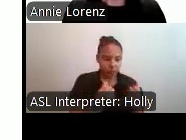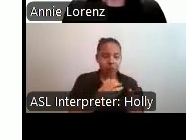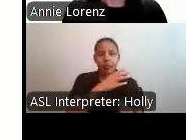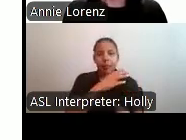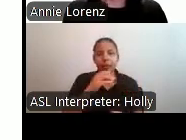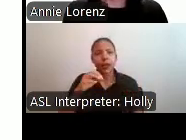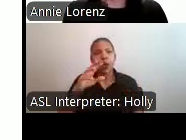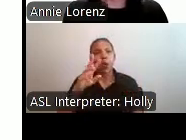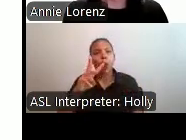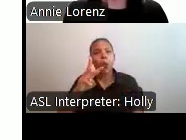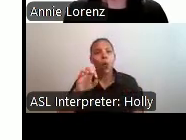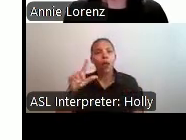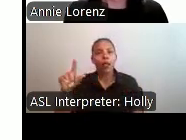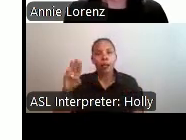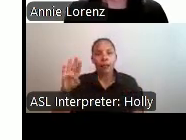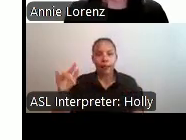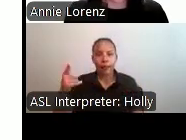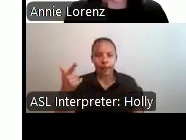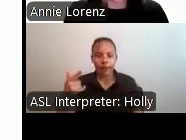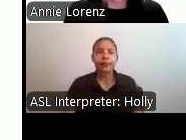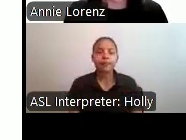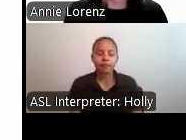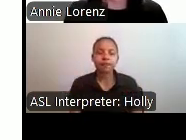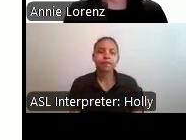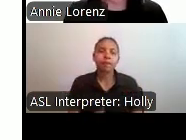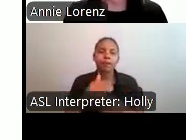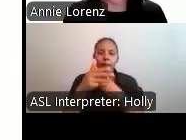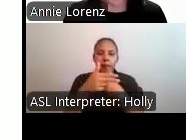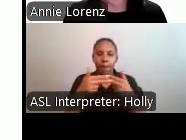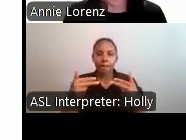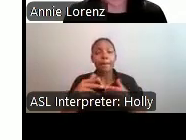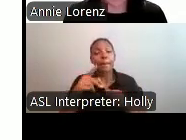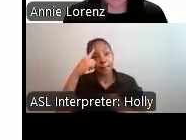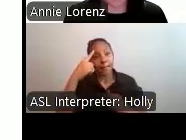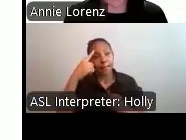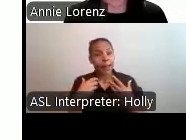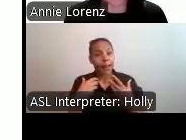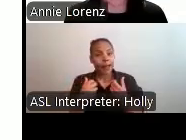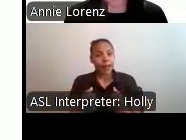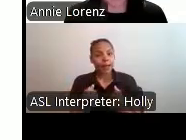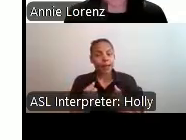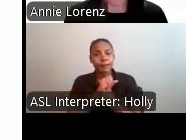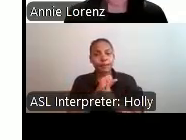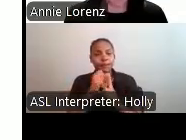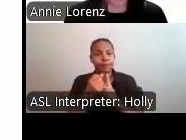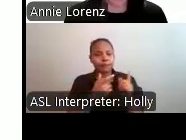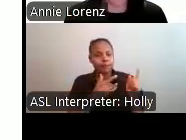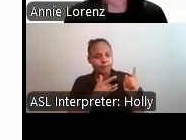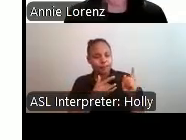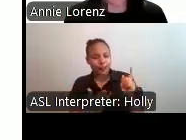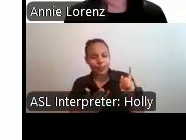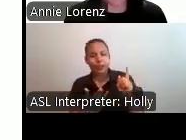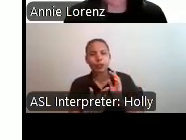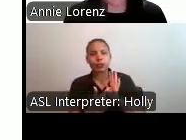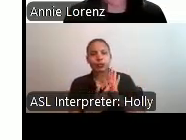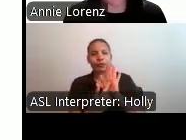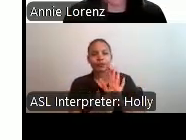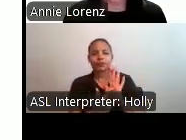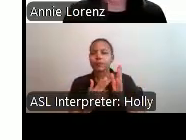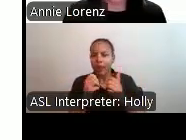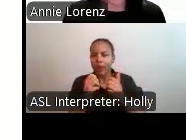As we've discussed, mental health conditions often show up as patterns in a person's thoughts, emotions, and